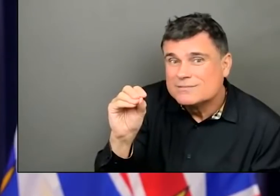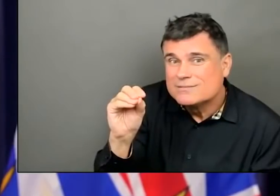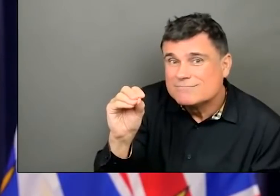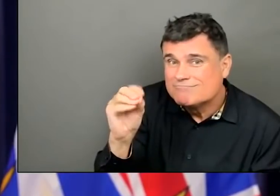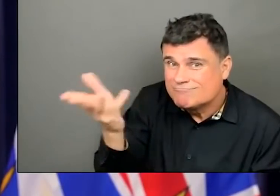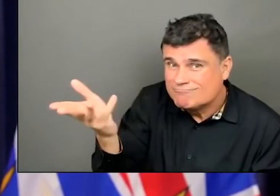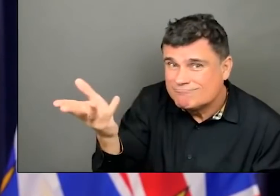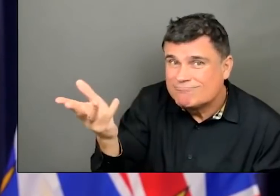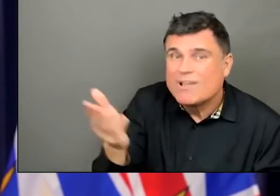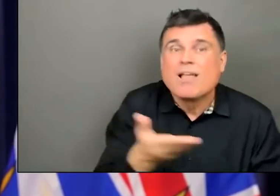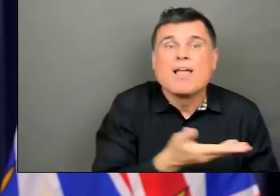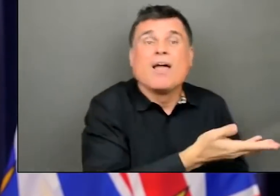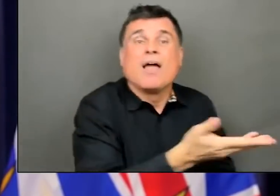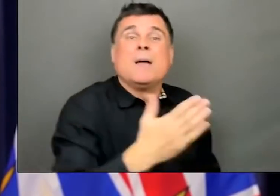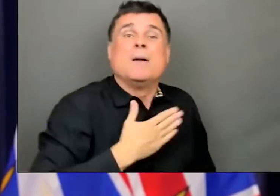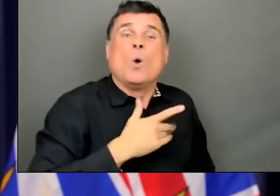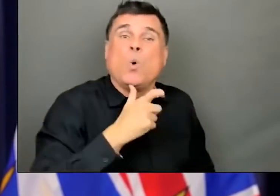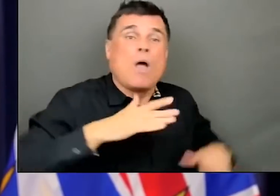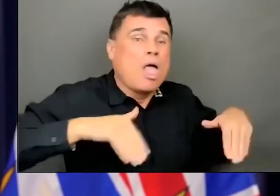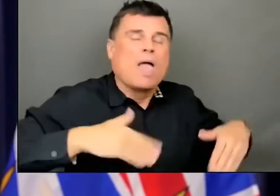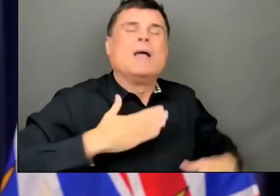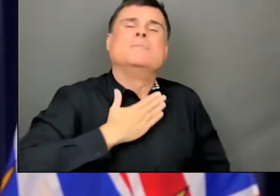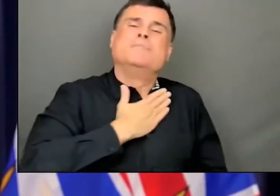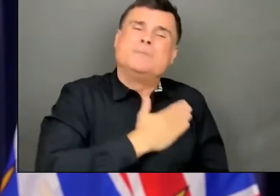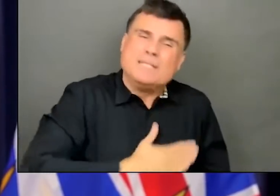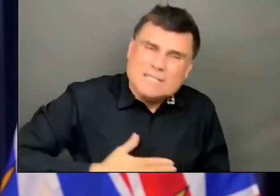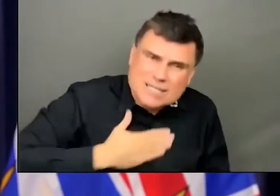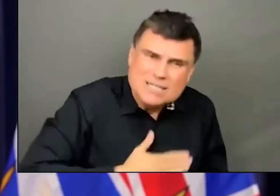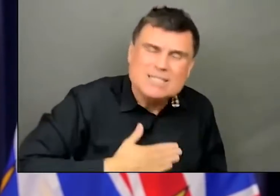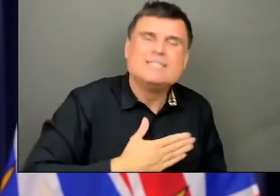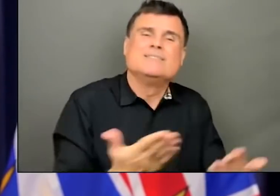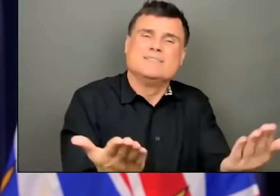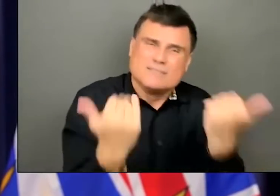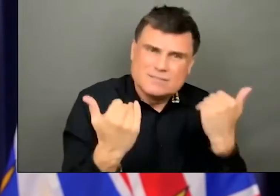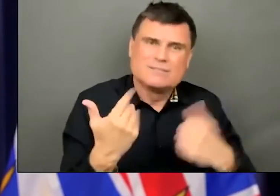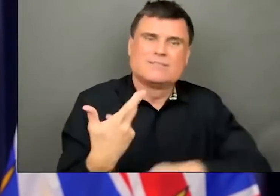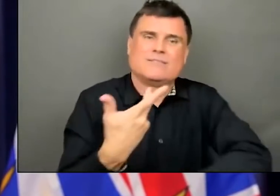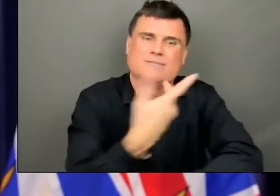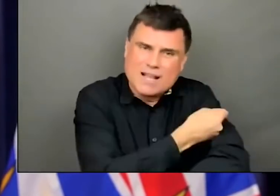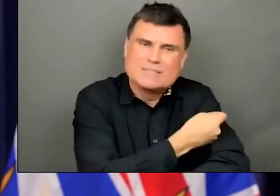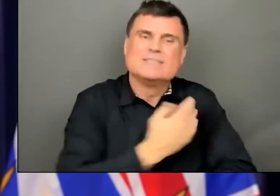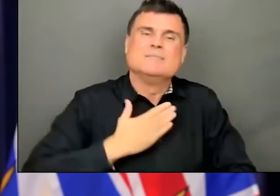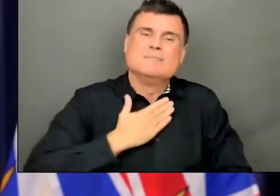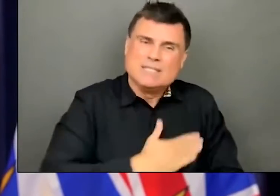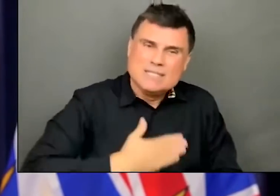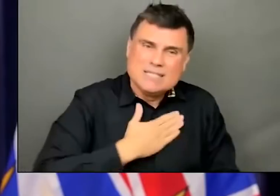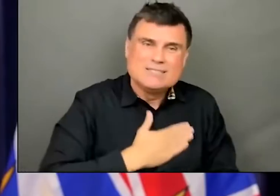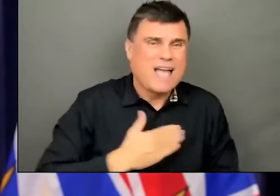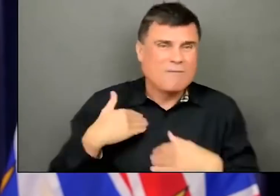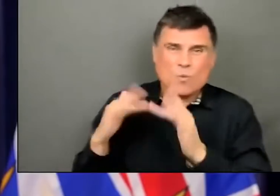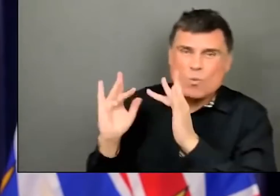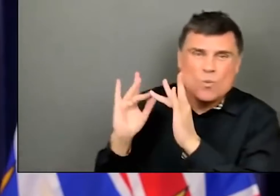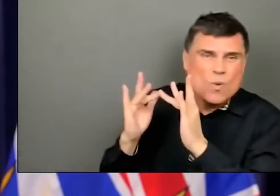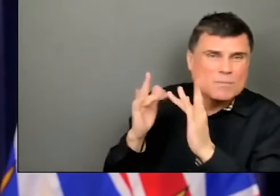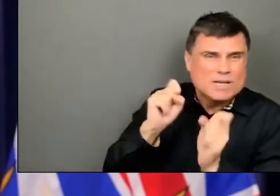numbers and to book an appointment, either through our website or